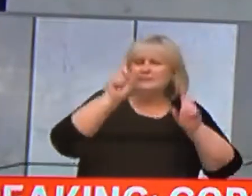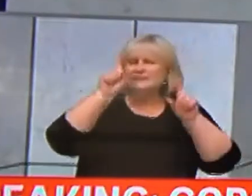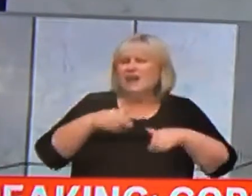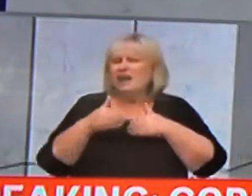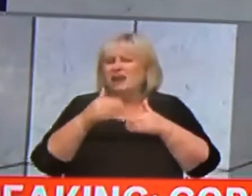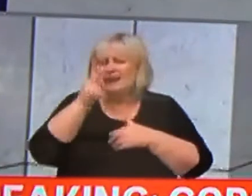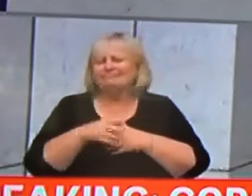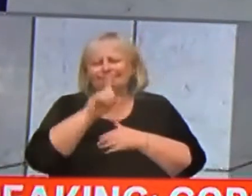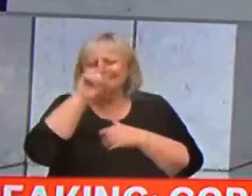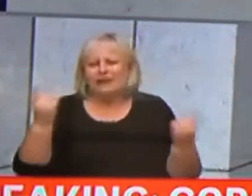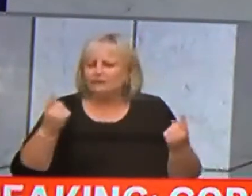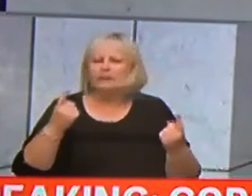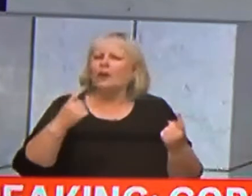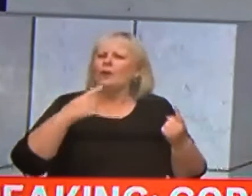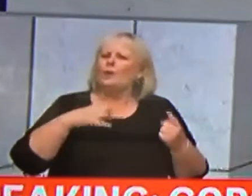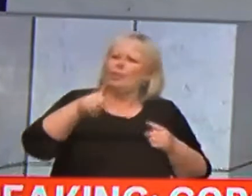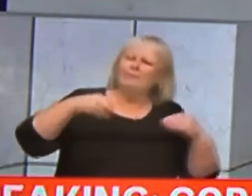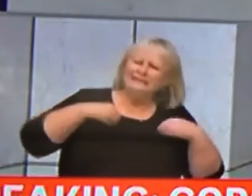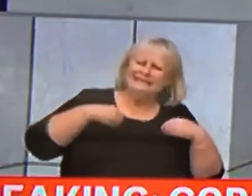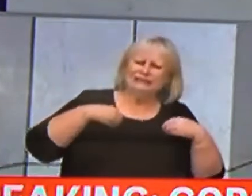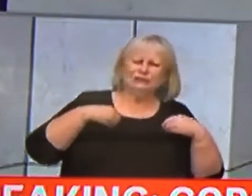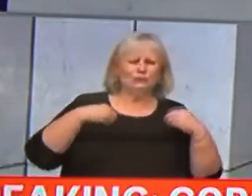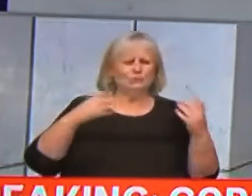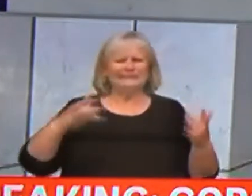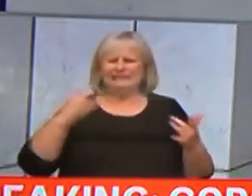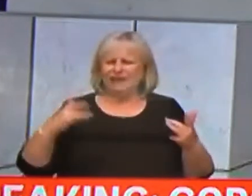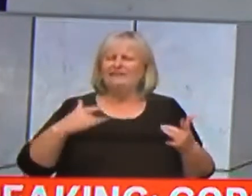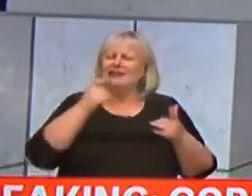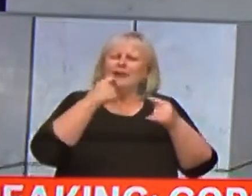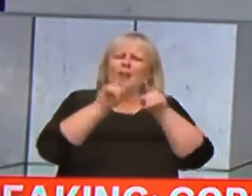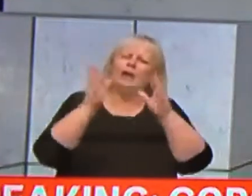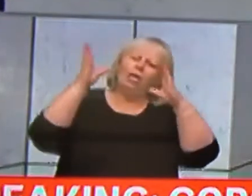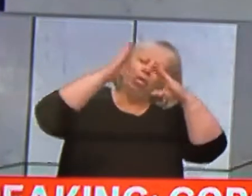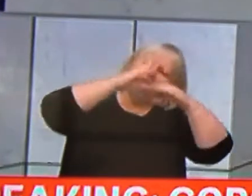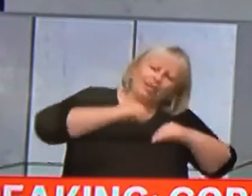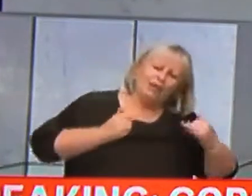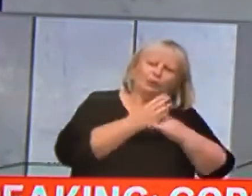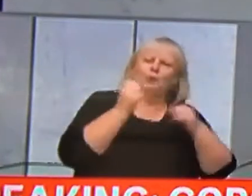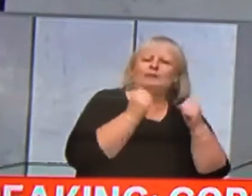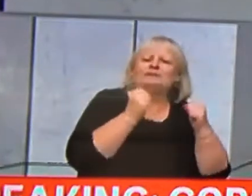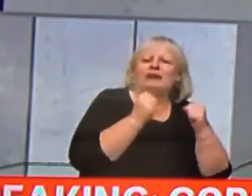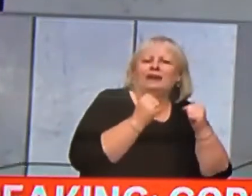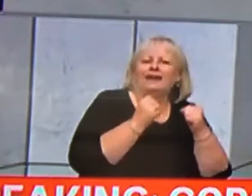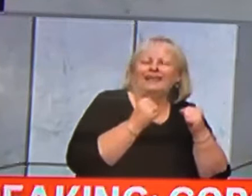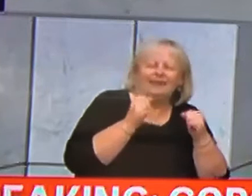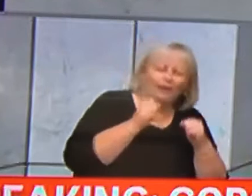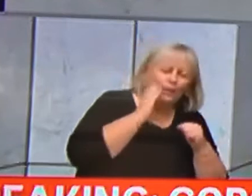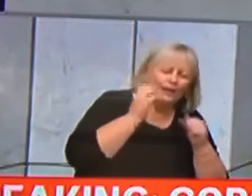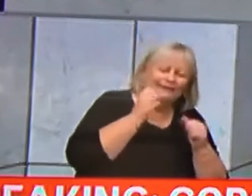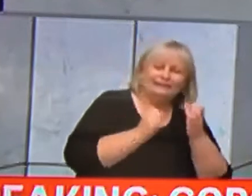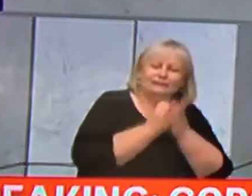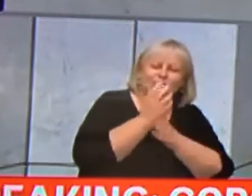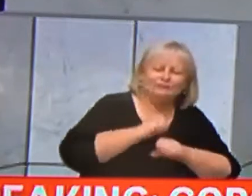other side. We want these businesses to effectively go into a hibernation, which means on the other side, the employees come